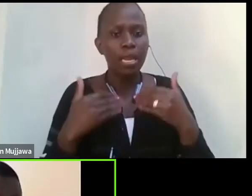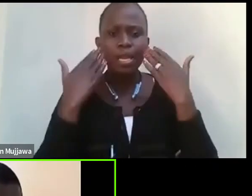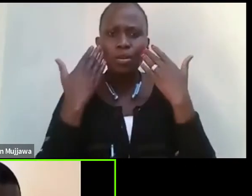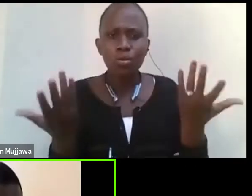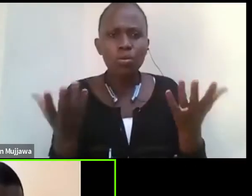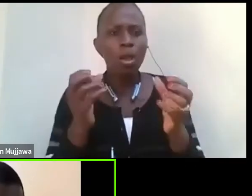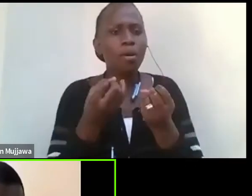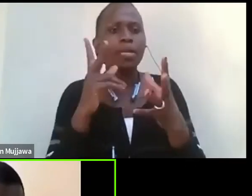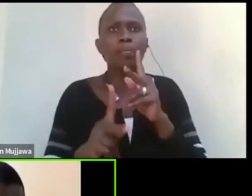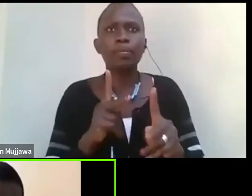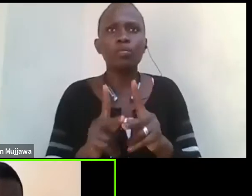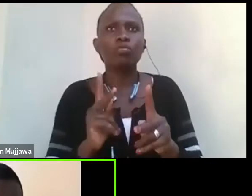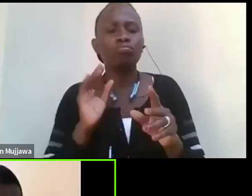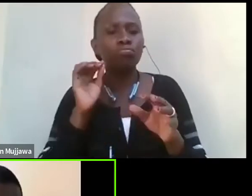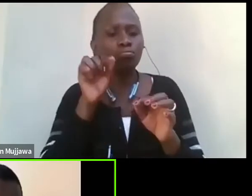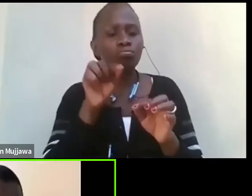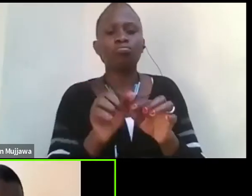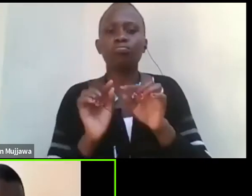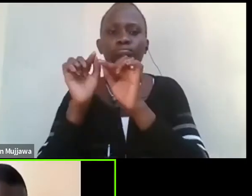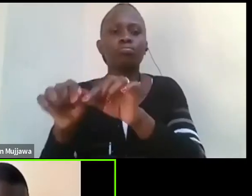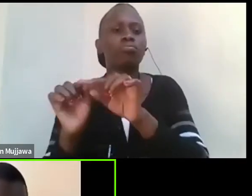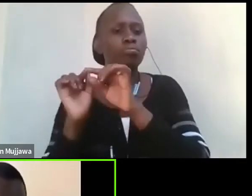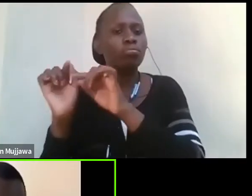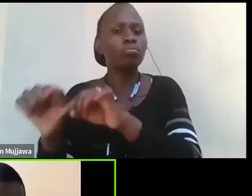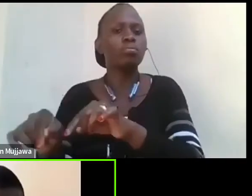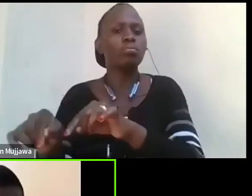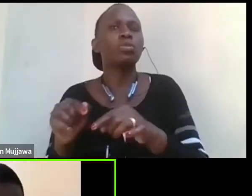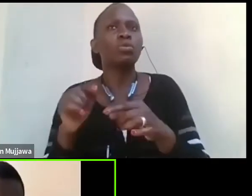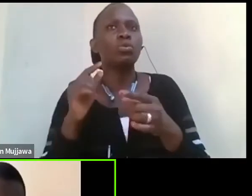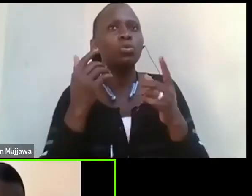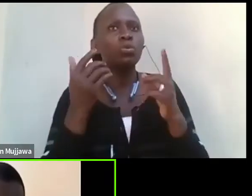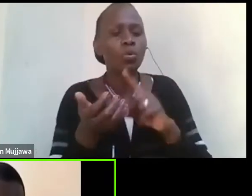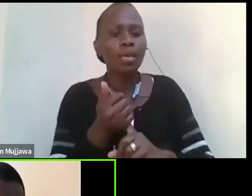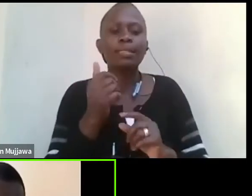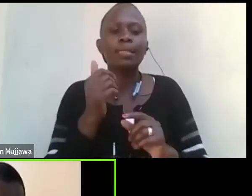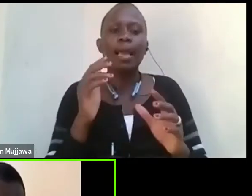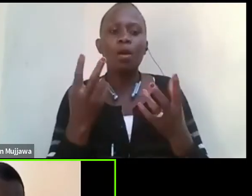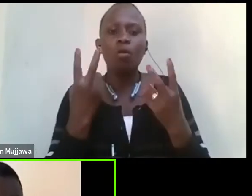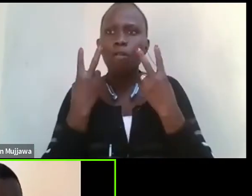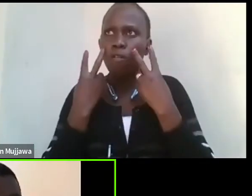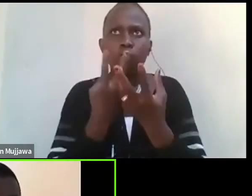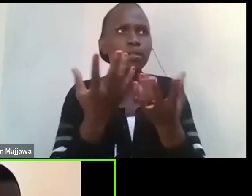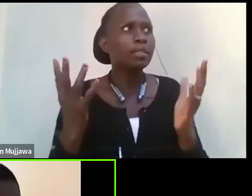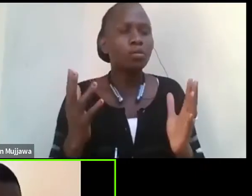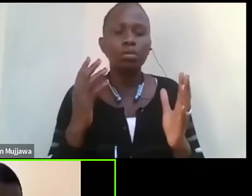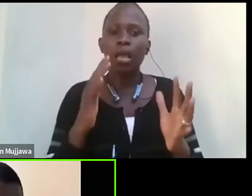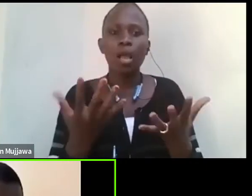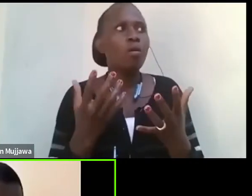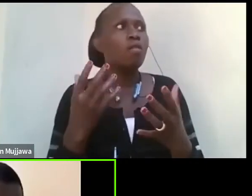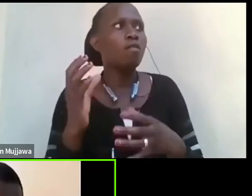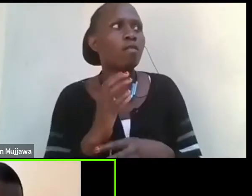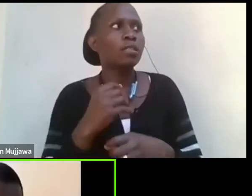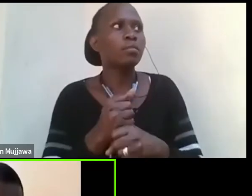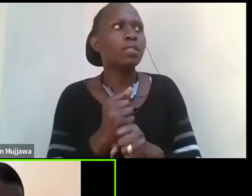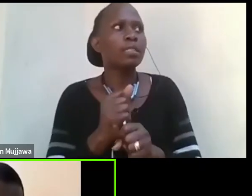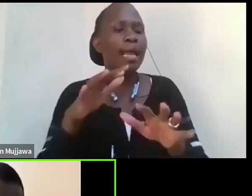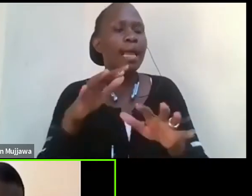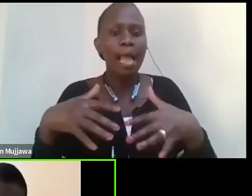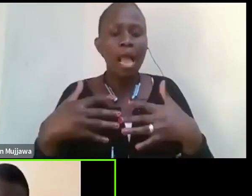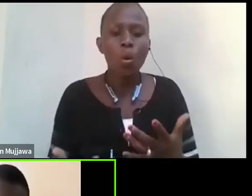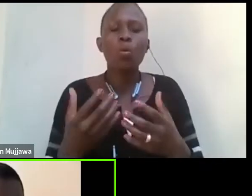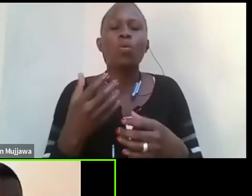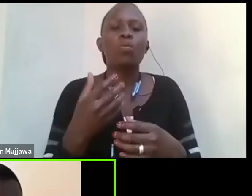to factories for them to just get an overview of what a factory looks like. What does the production process look